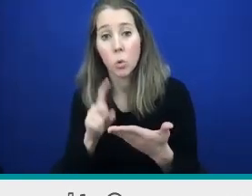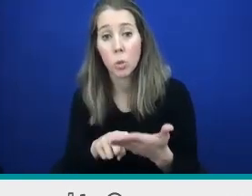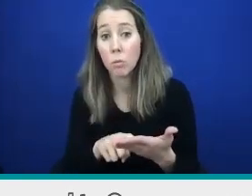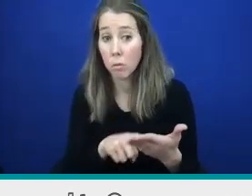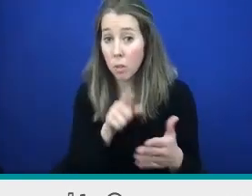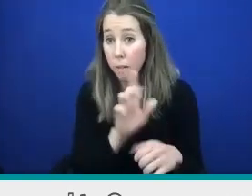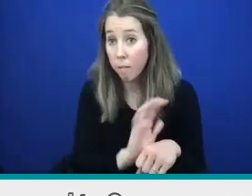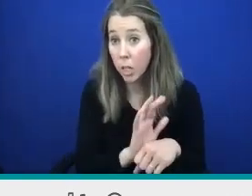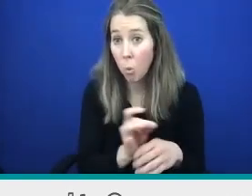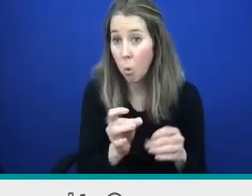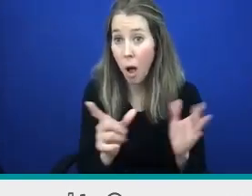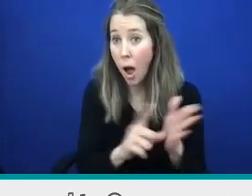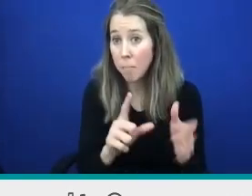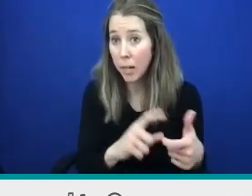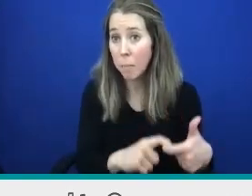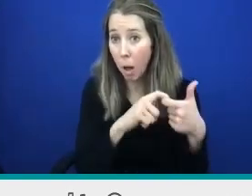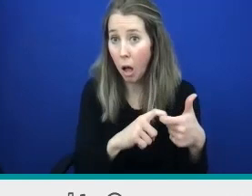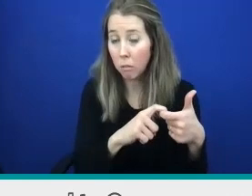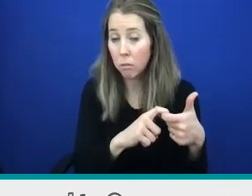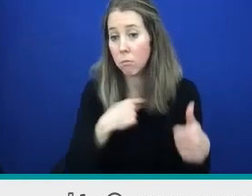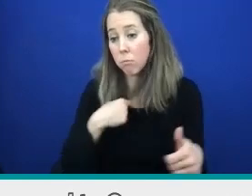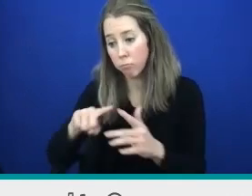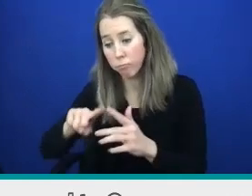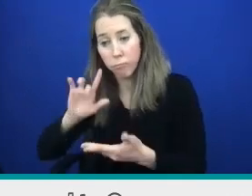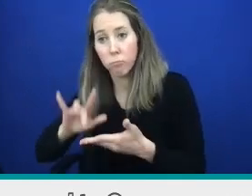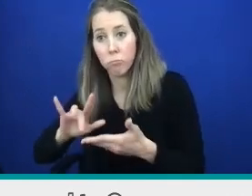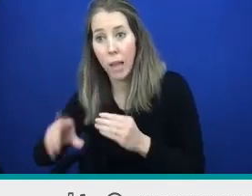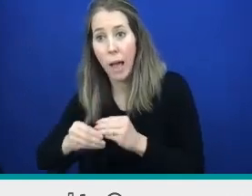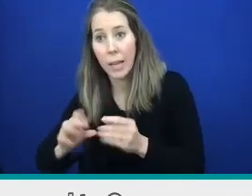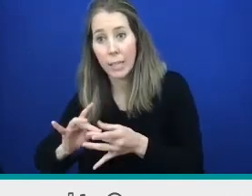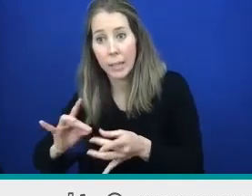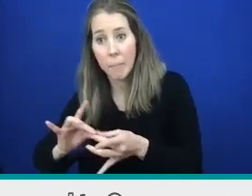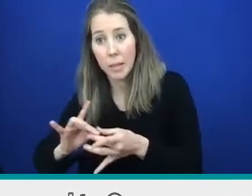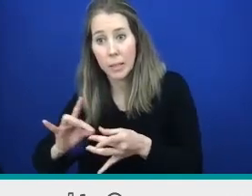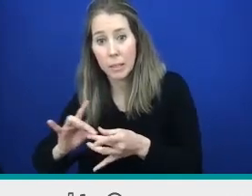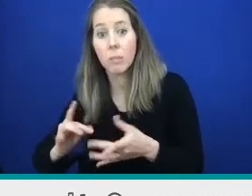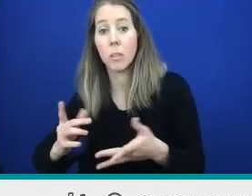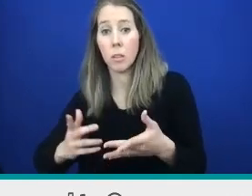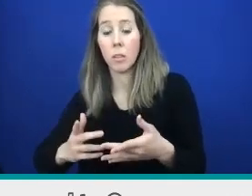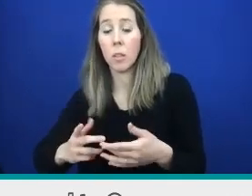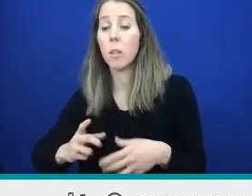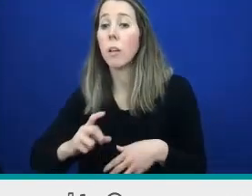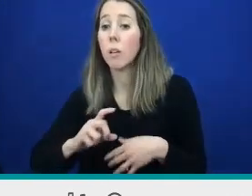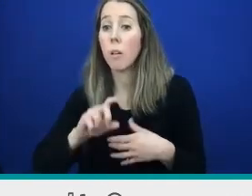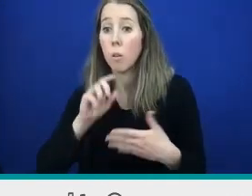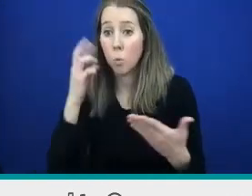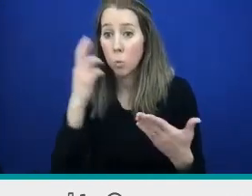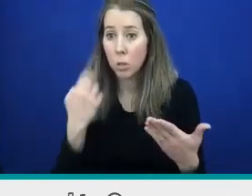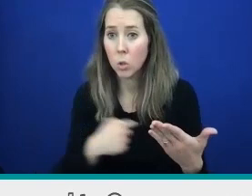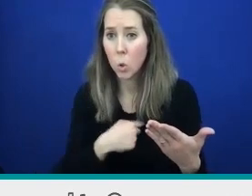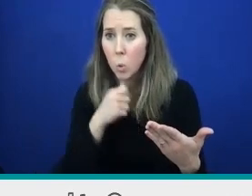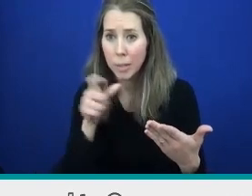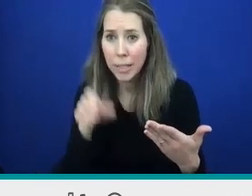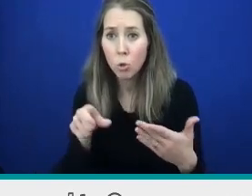automatically pauses for me anytime that I, as the instructor, or the student is creating a comment. This is so we don't have to worry about